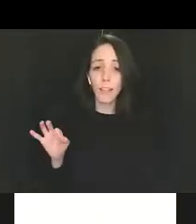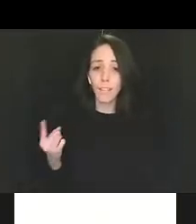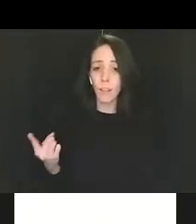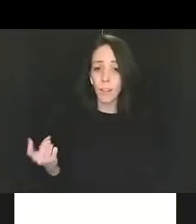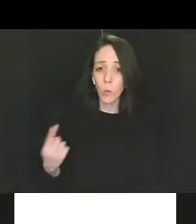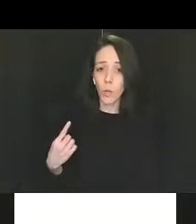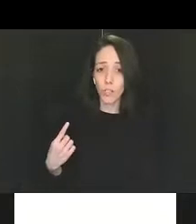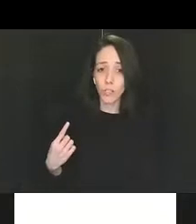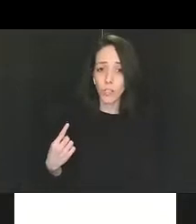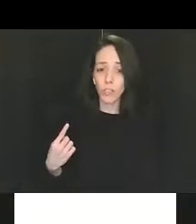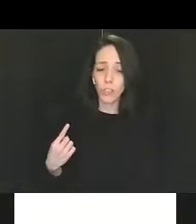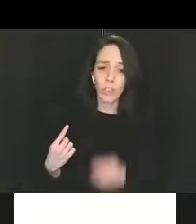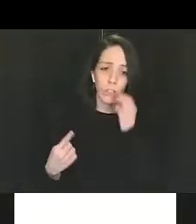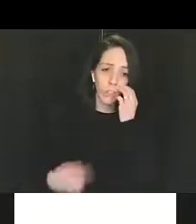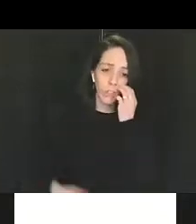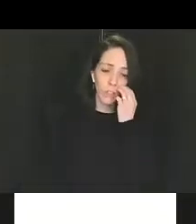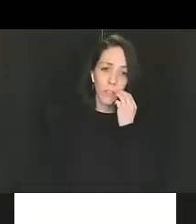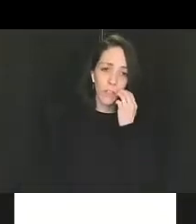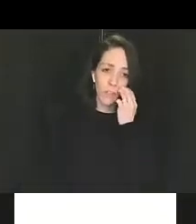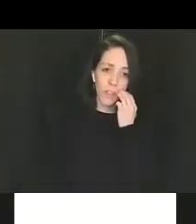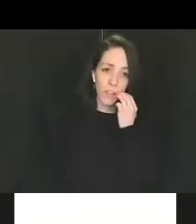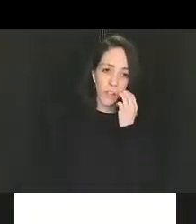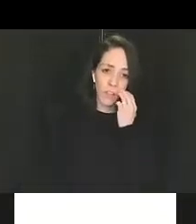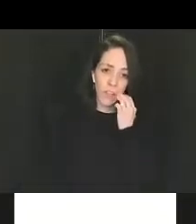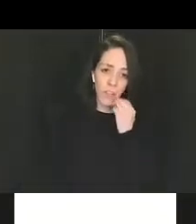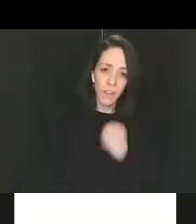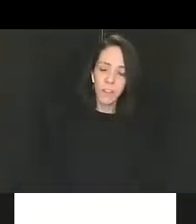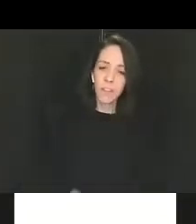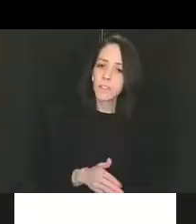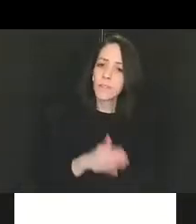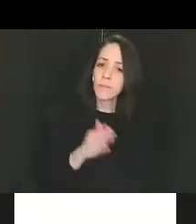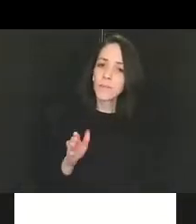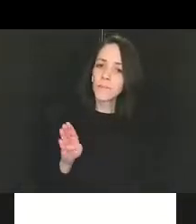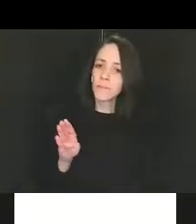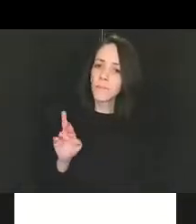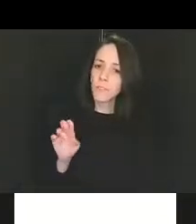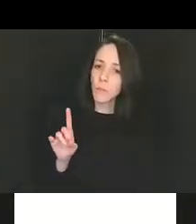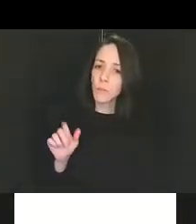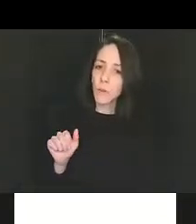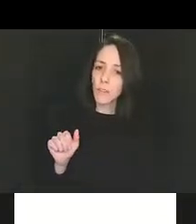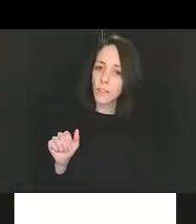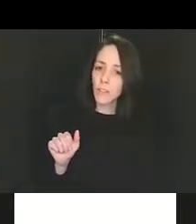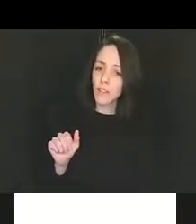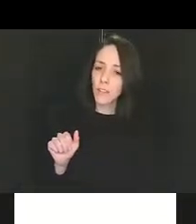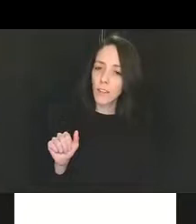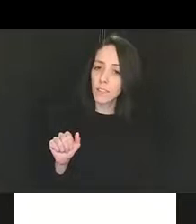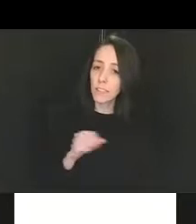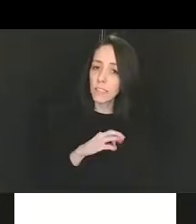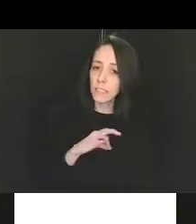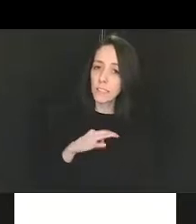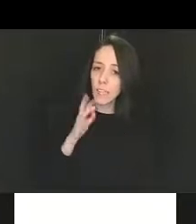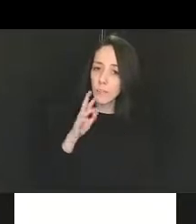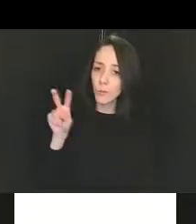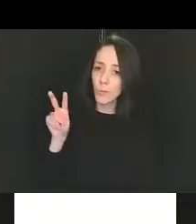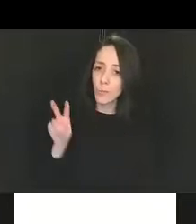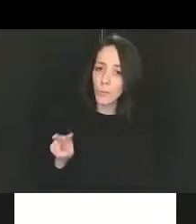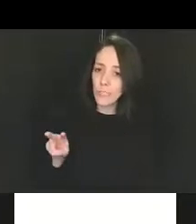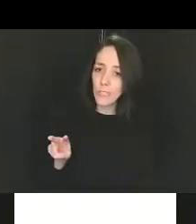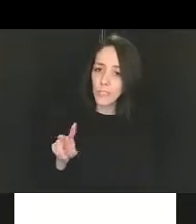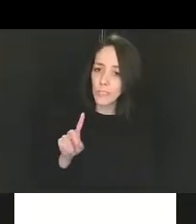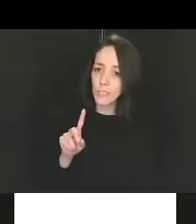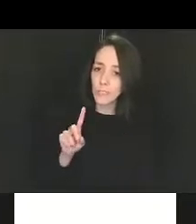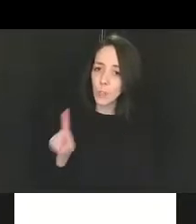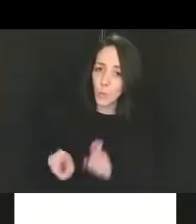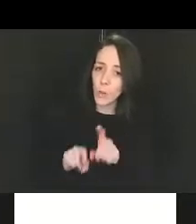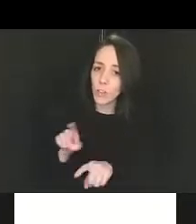this, is it safe to say, Brenda, that the staff will get back to, will provide the answers in